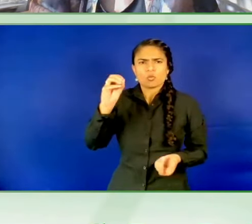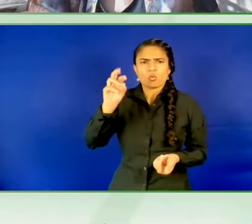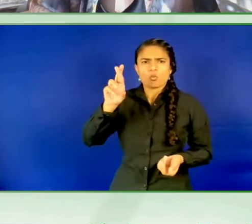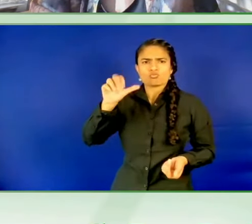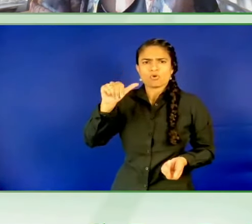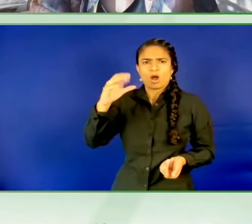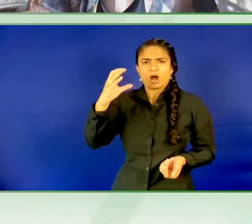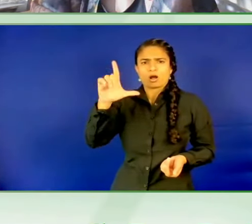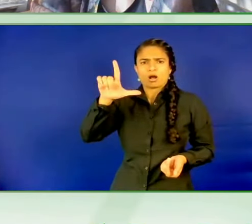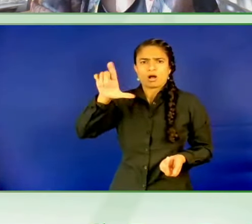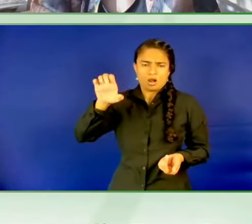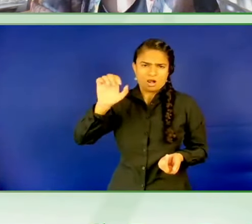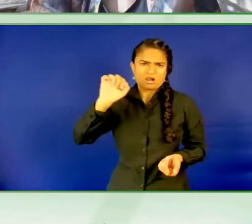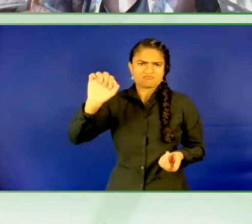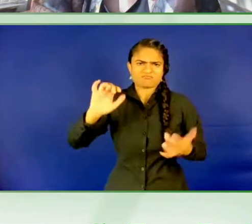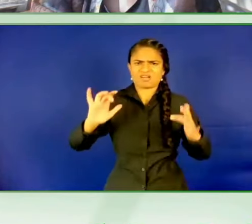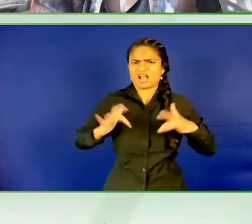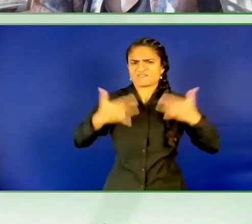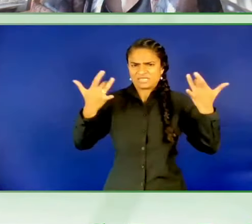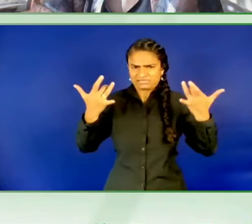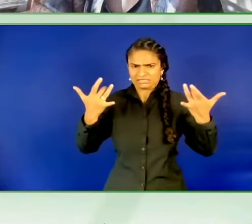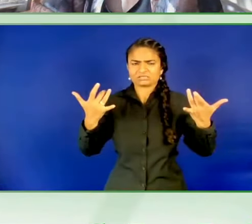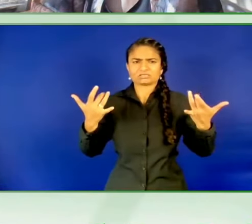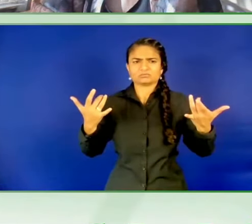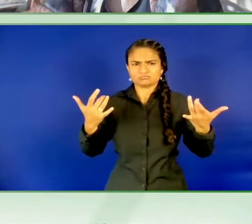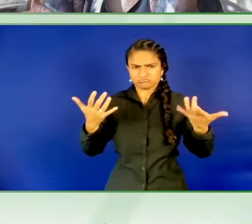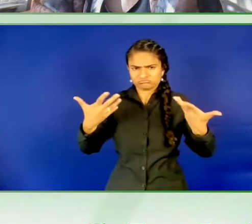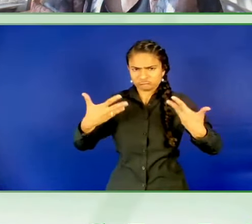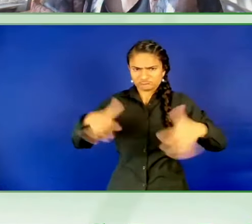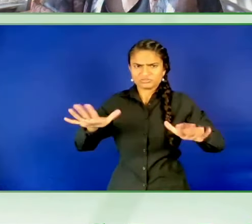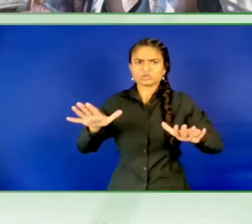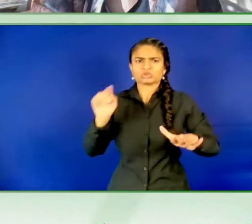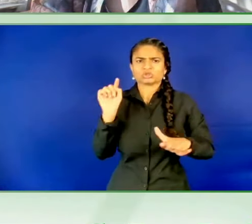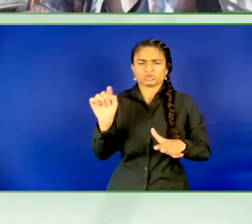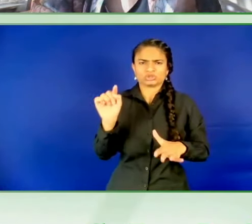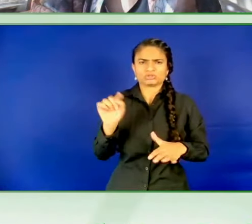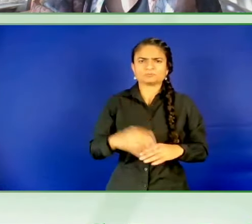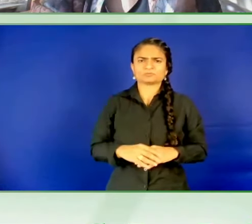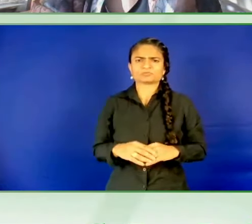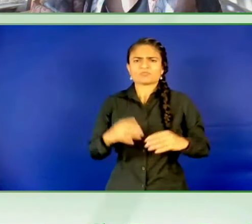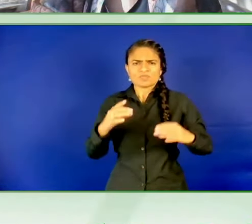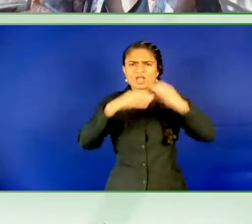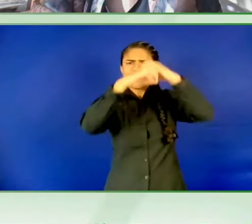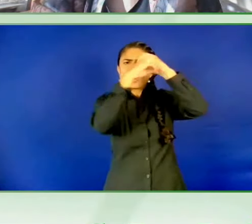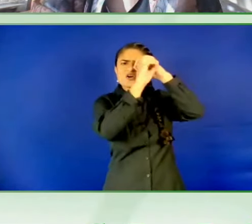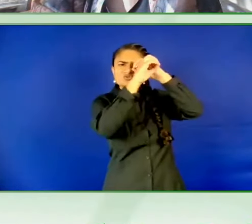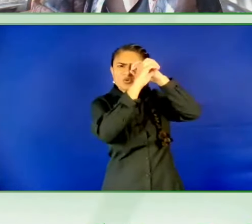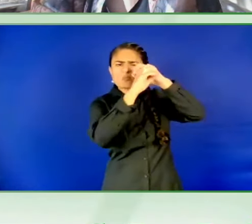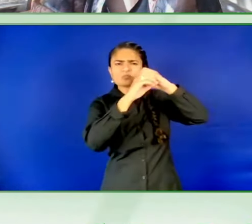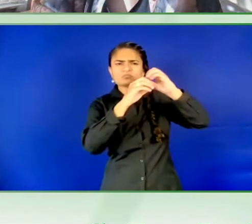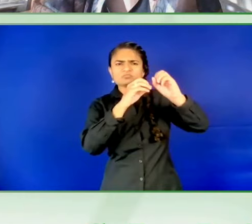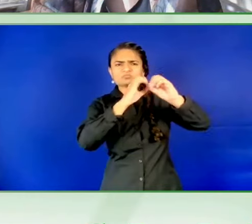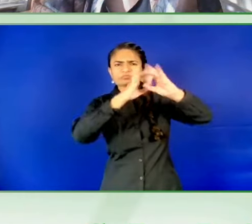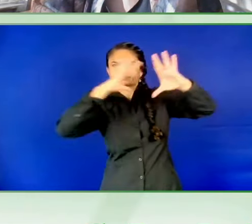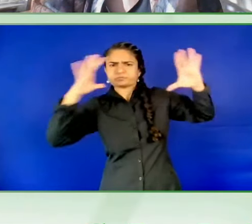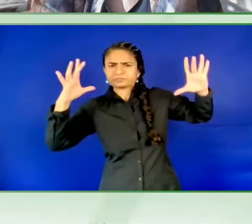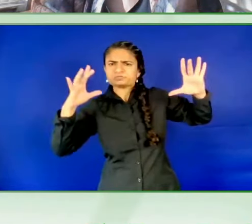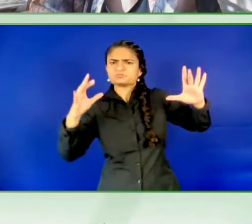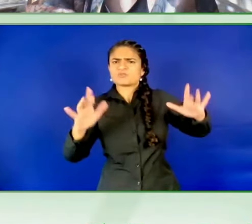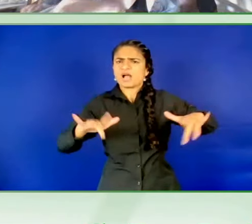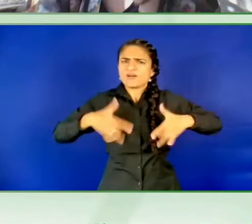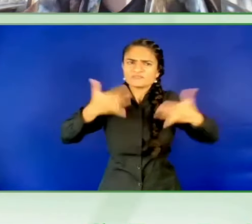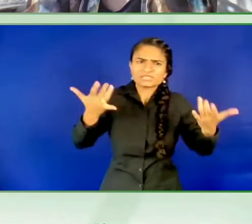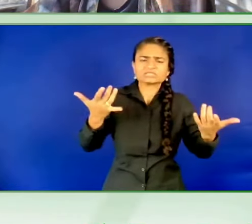to centers and organizations that work with the BBI community, helping us to reach a bigger audience. During